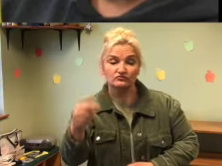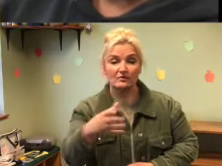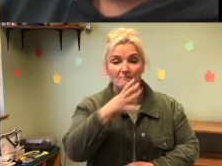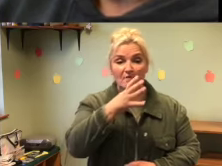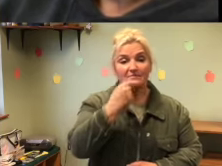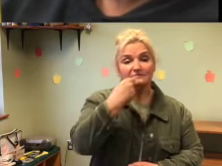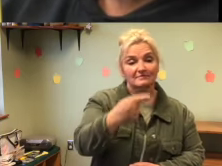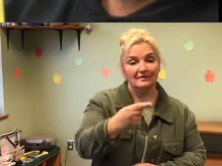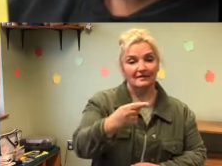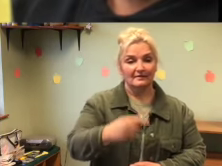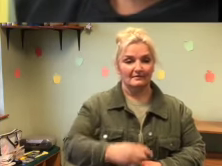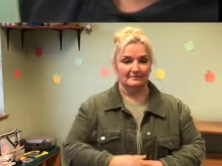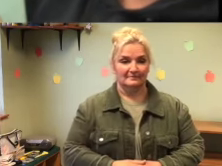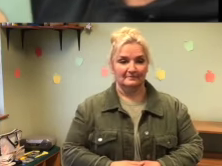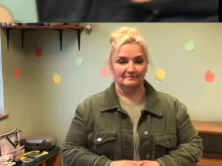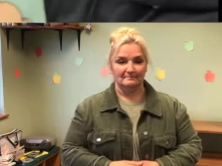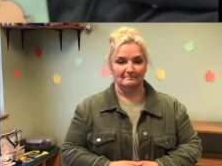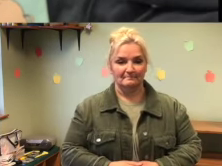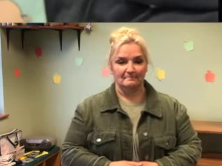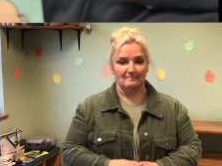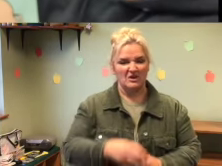George's mother said,